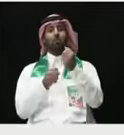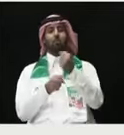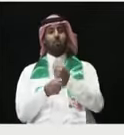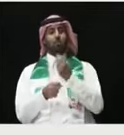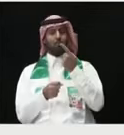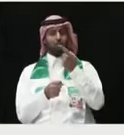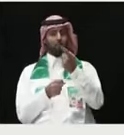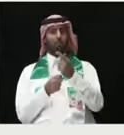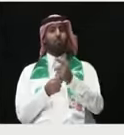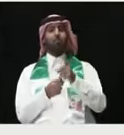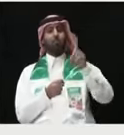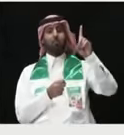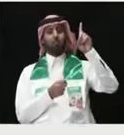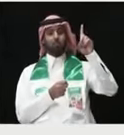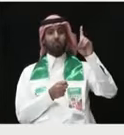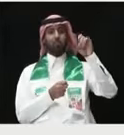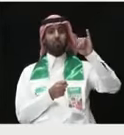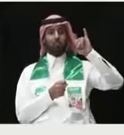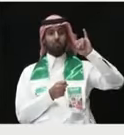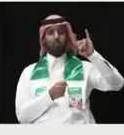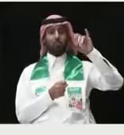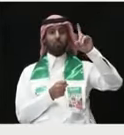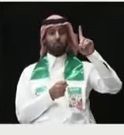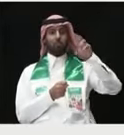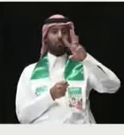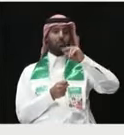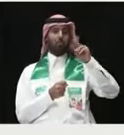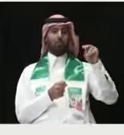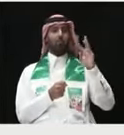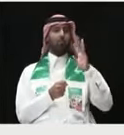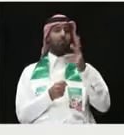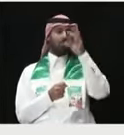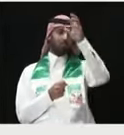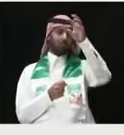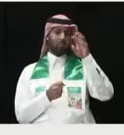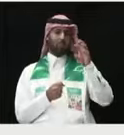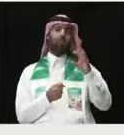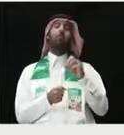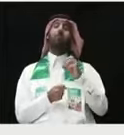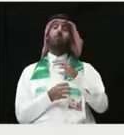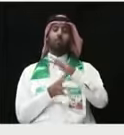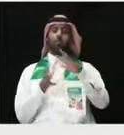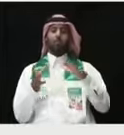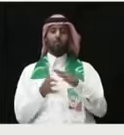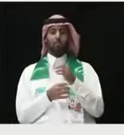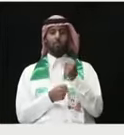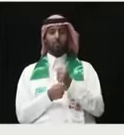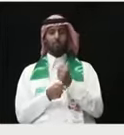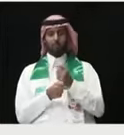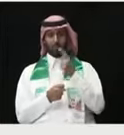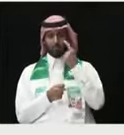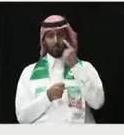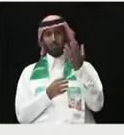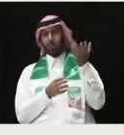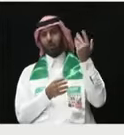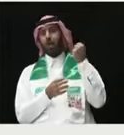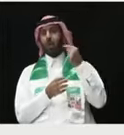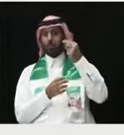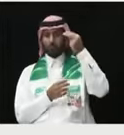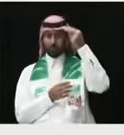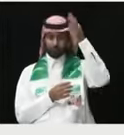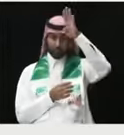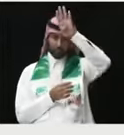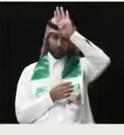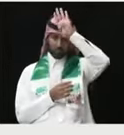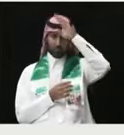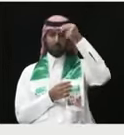for different situations. One more. King Abdulaziz regained Riyadh.